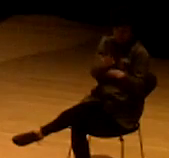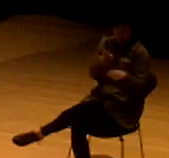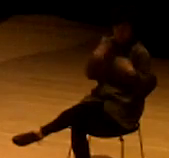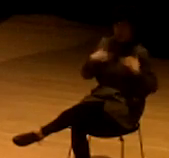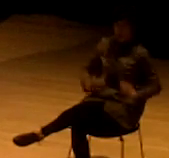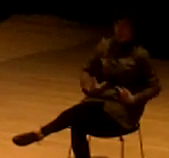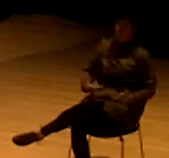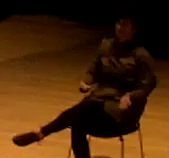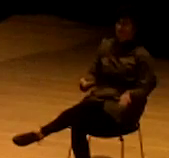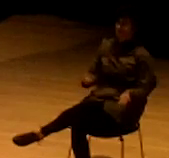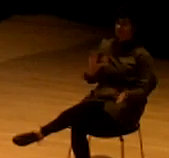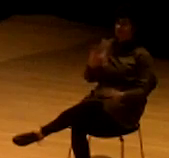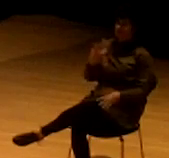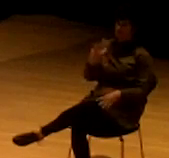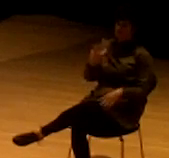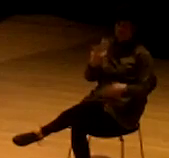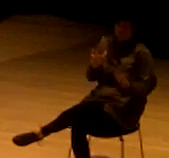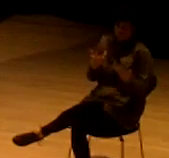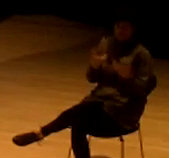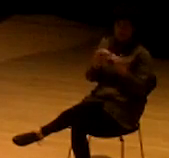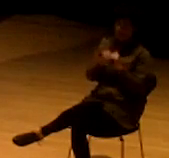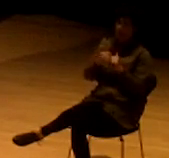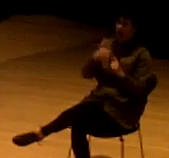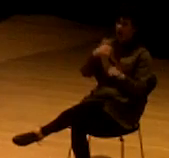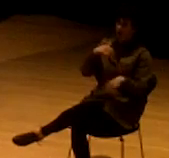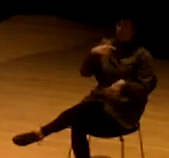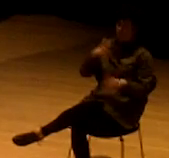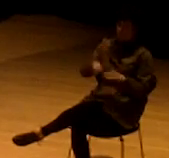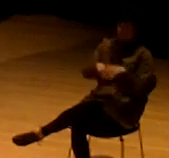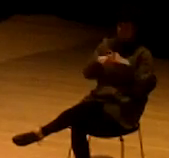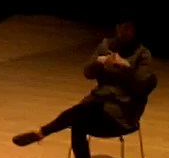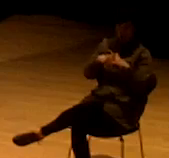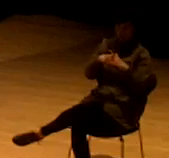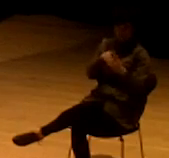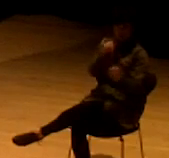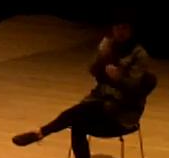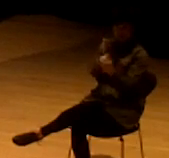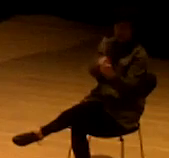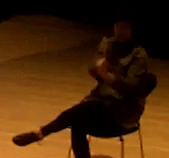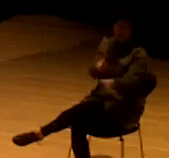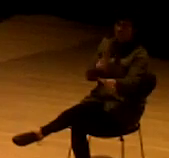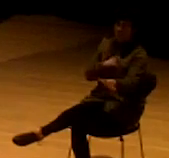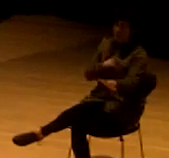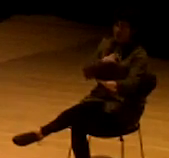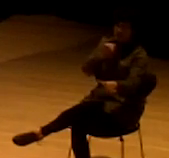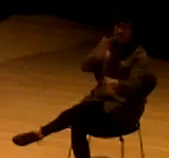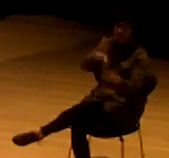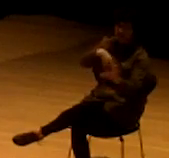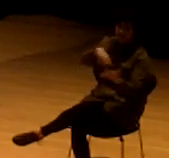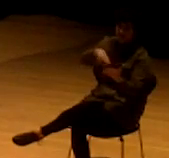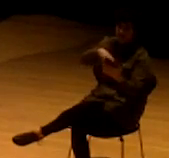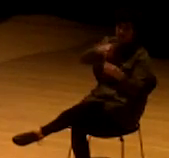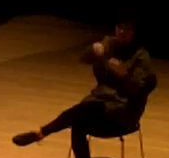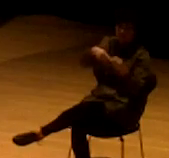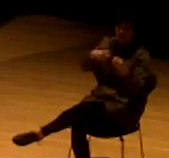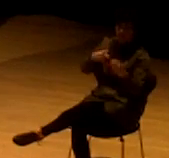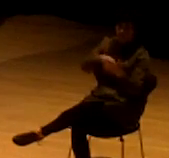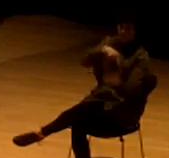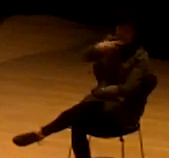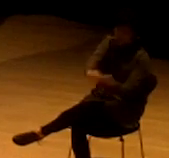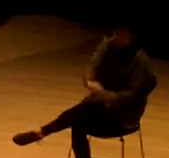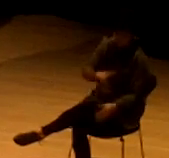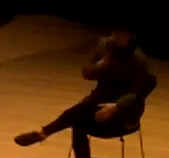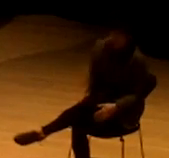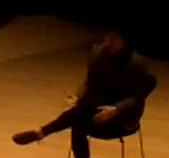on the stage for more than 3 minutes unless it was a piece about the fear of falling or just about falling, because that's what we did a lot.